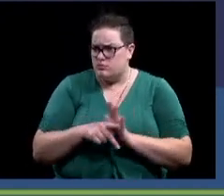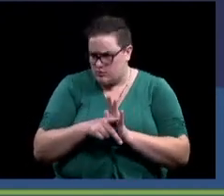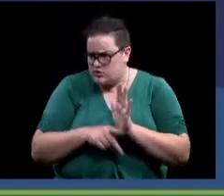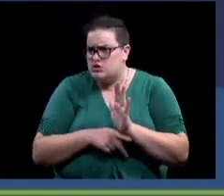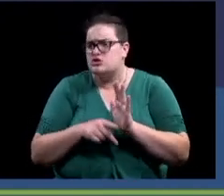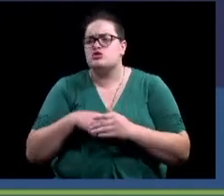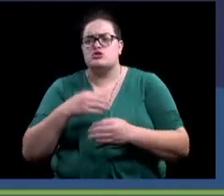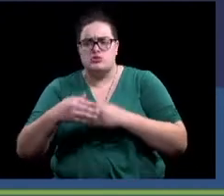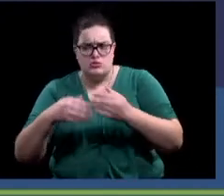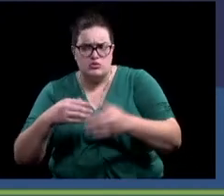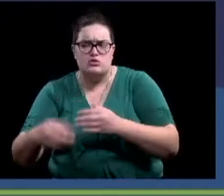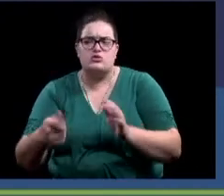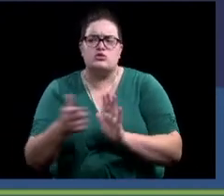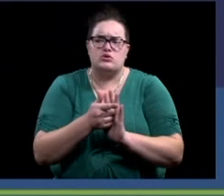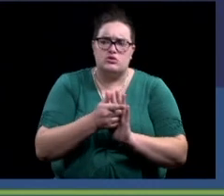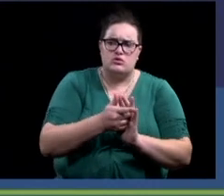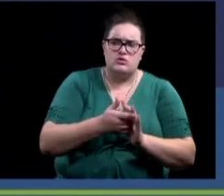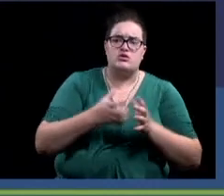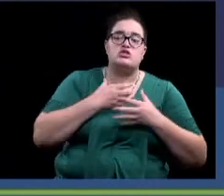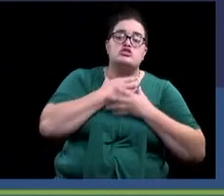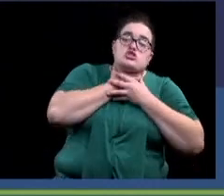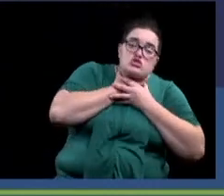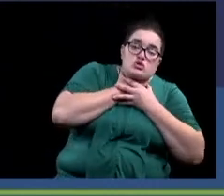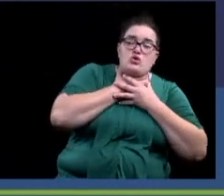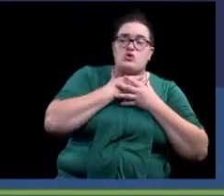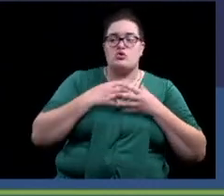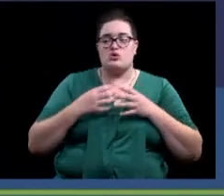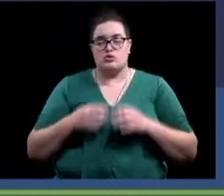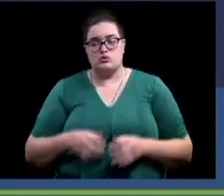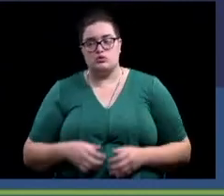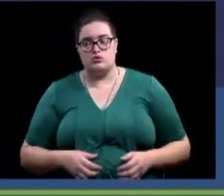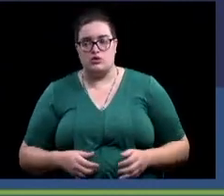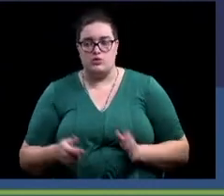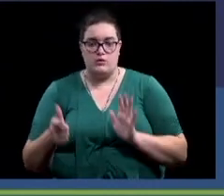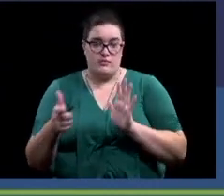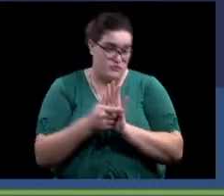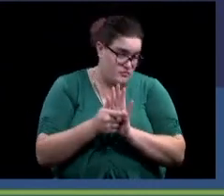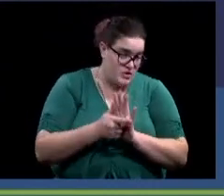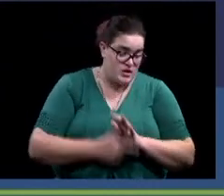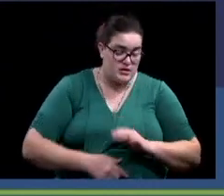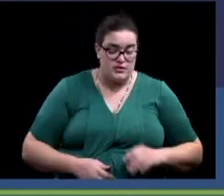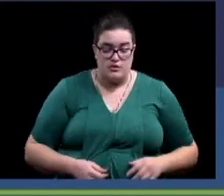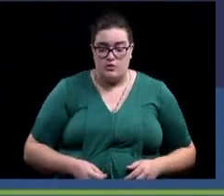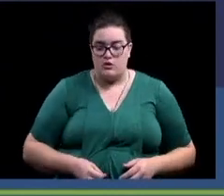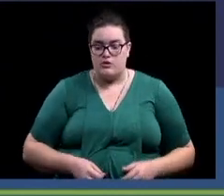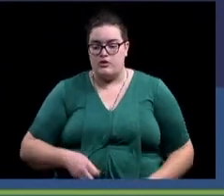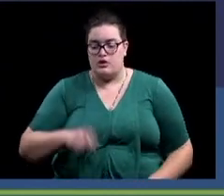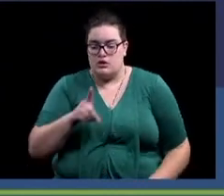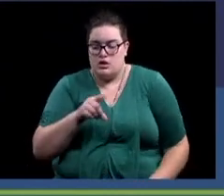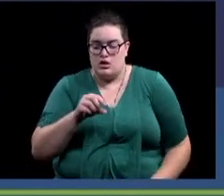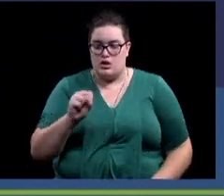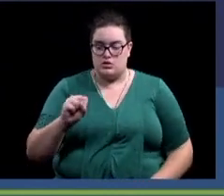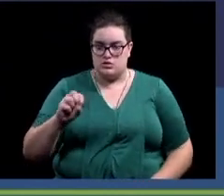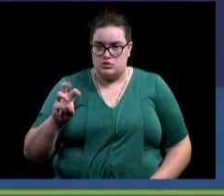not, the de-escalating situation where one officer has to report another one when there is